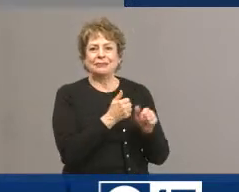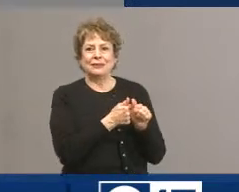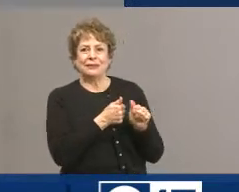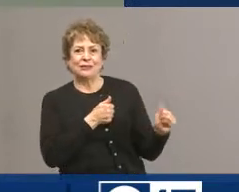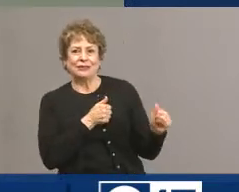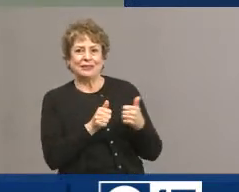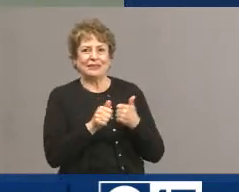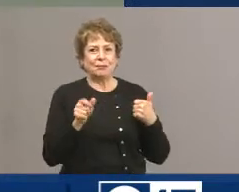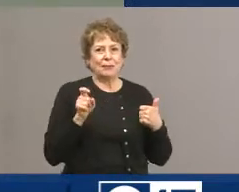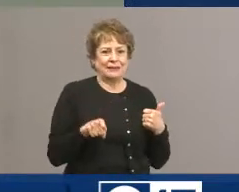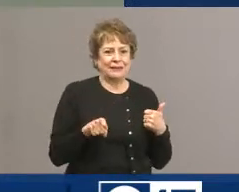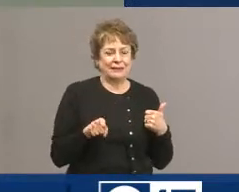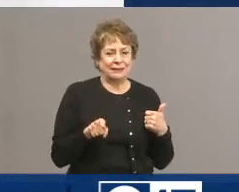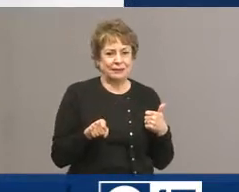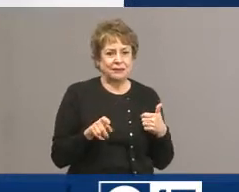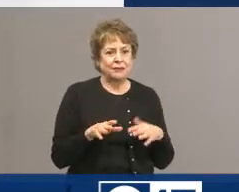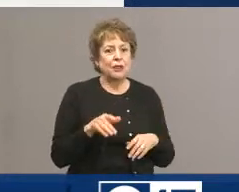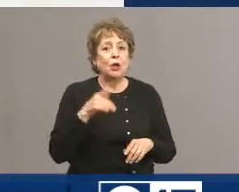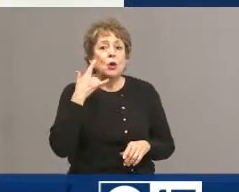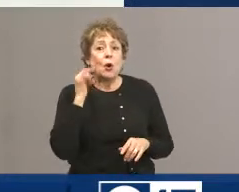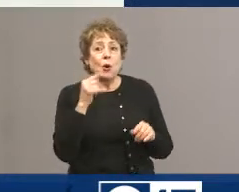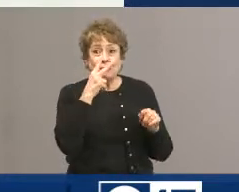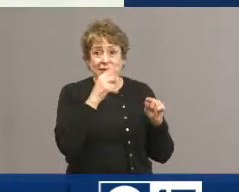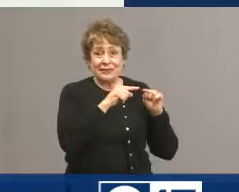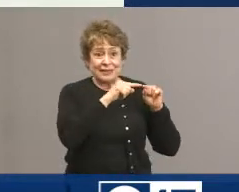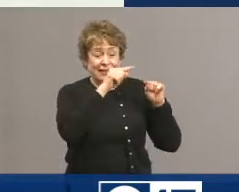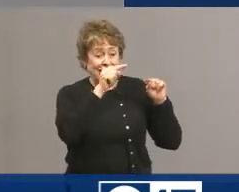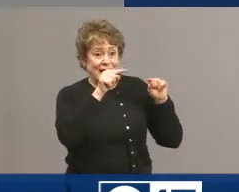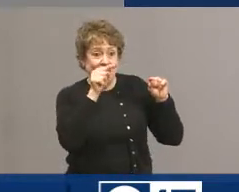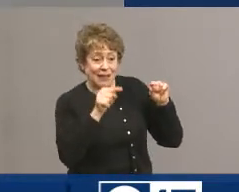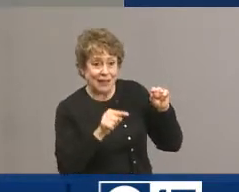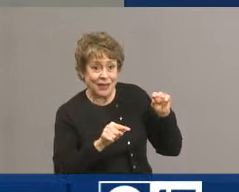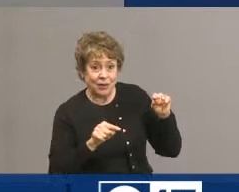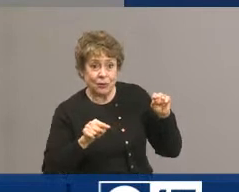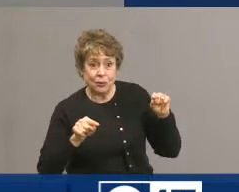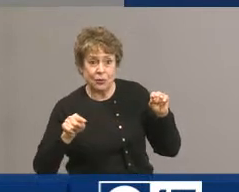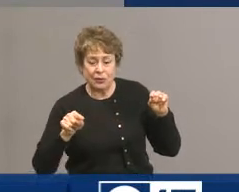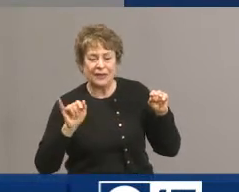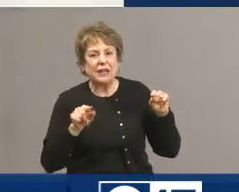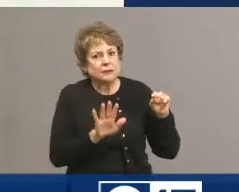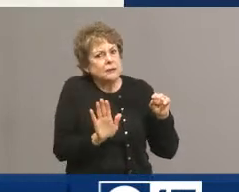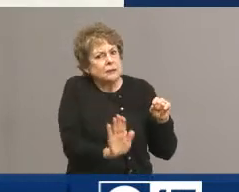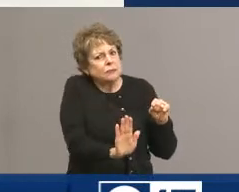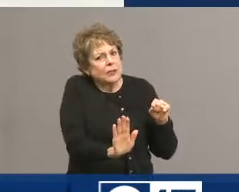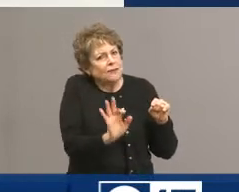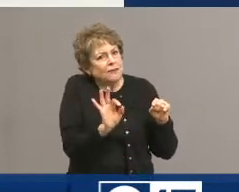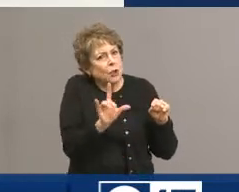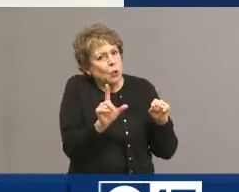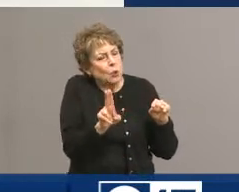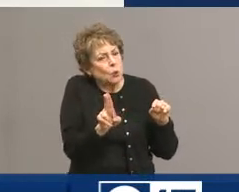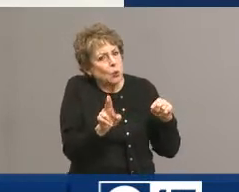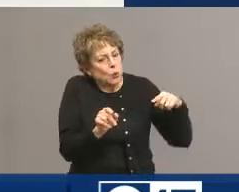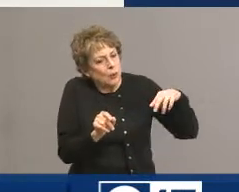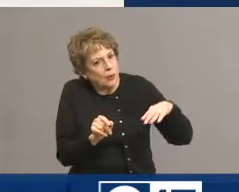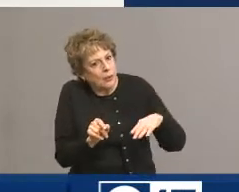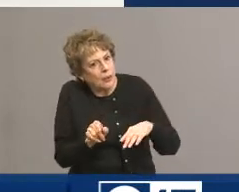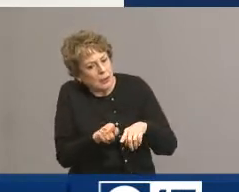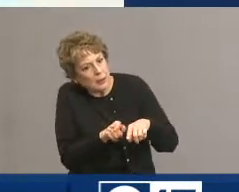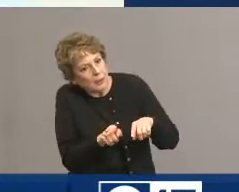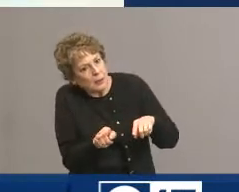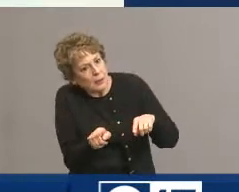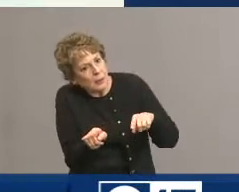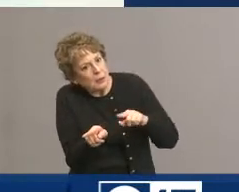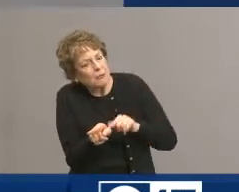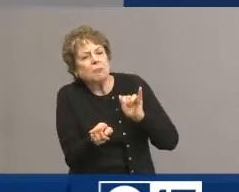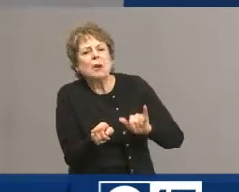influenza-like illness, and the flu is behaving like the flu traditionally behaves. What's different